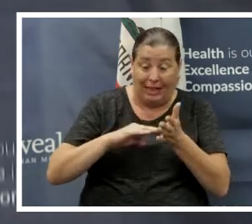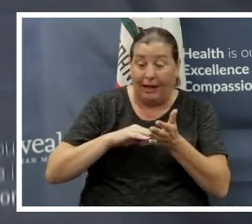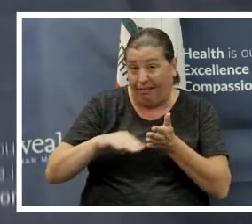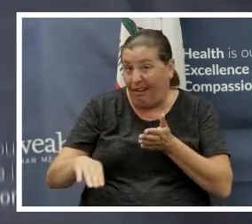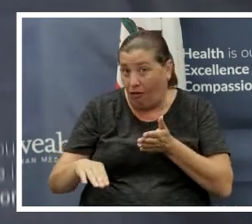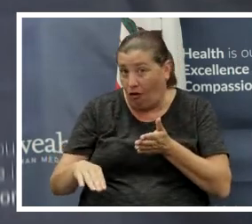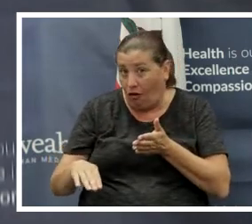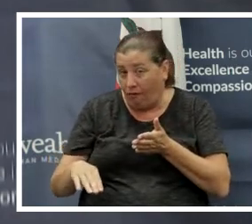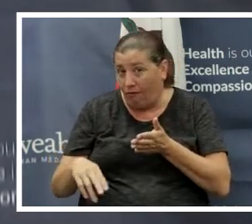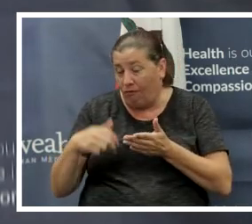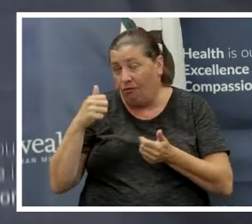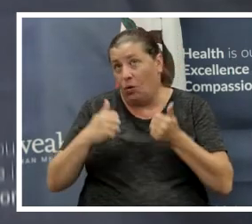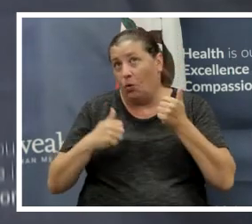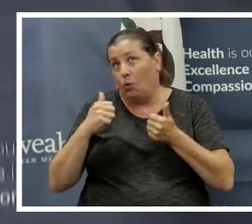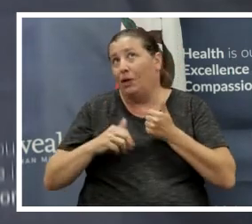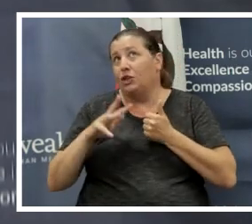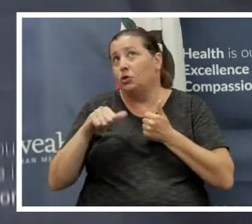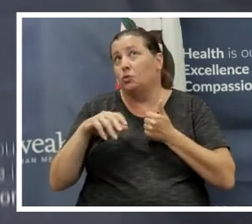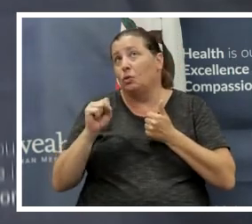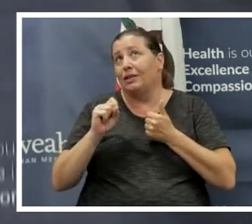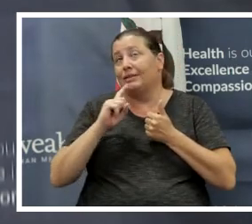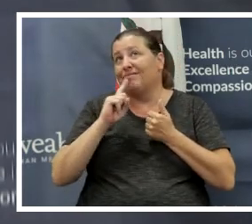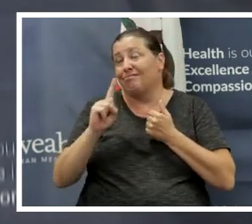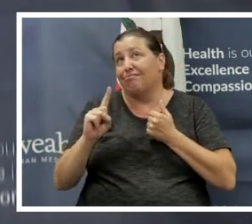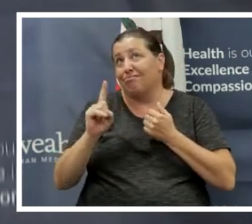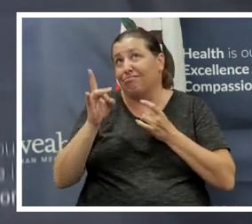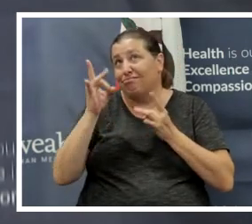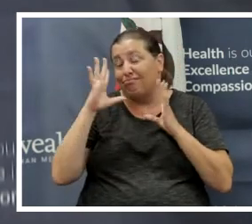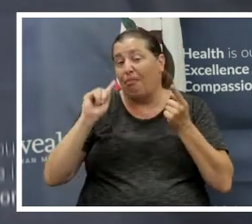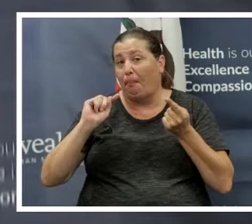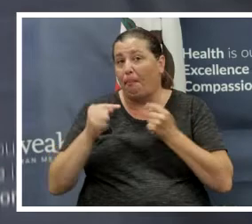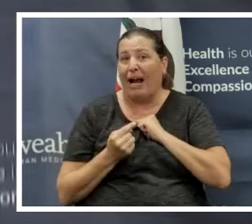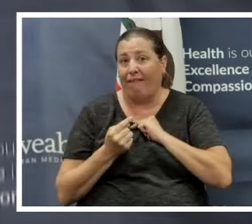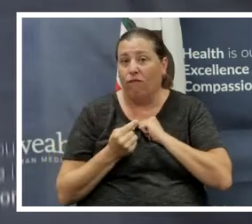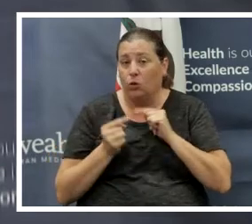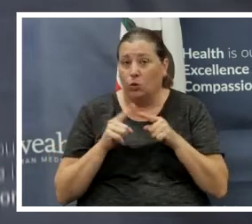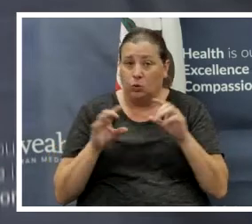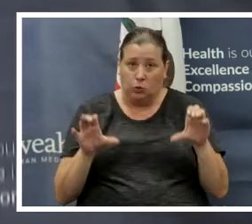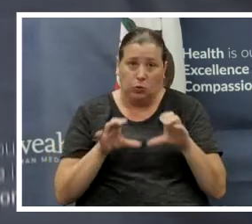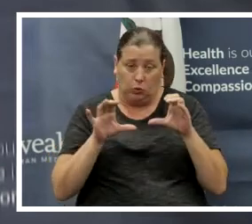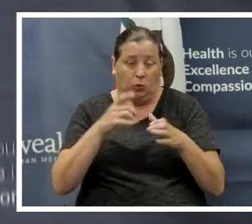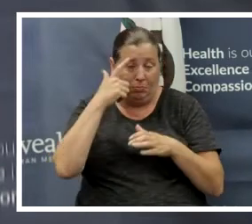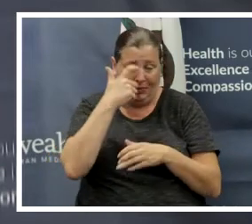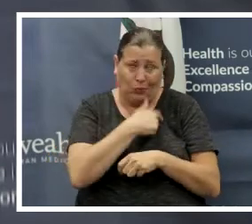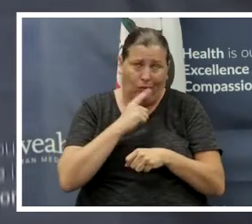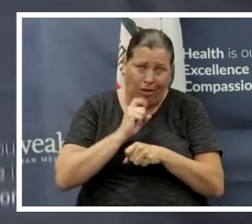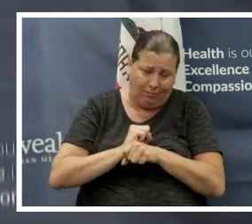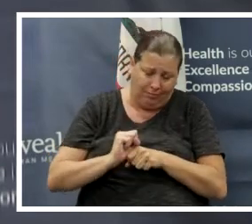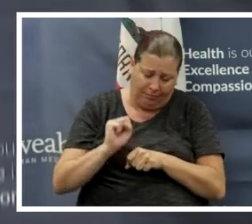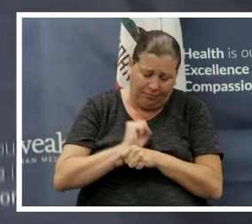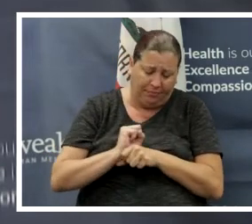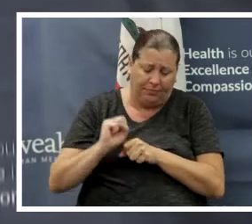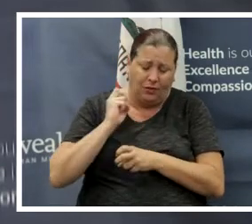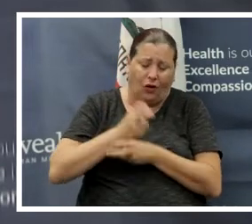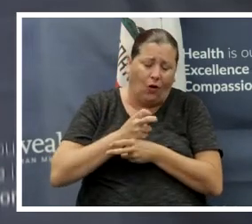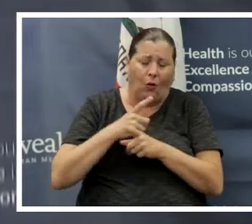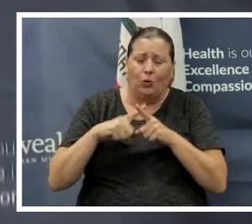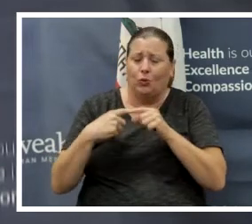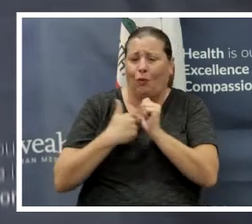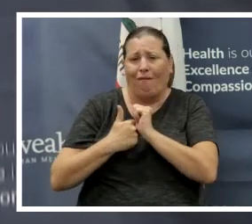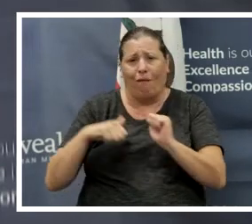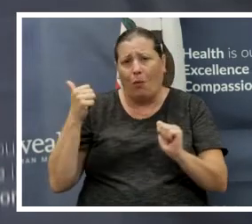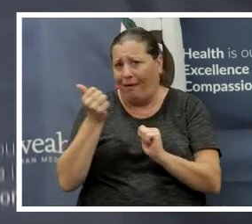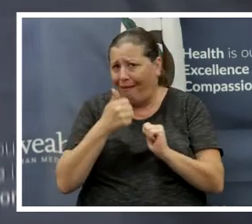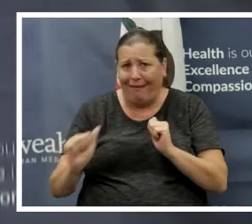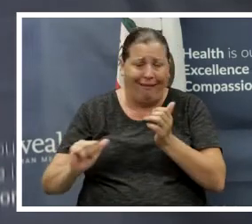was an incredibly, painful thing to do because we've worked so hard to avoid any